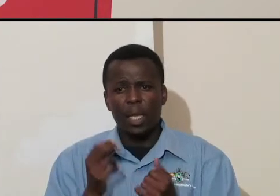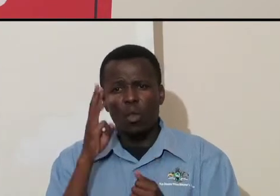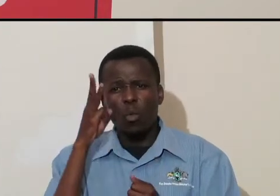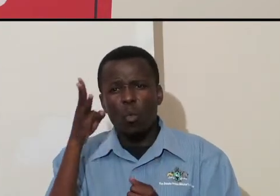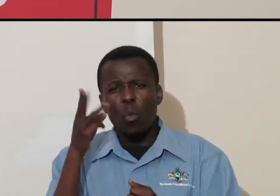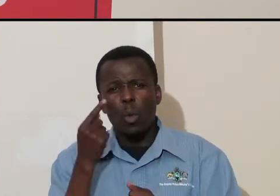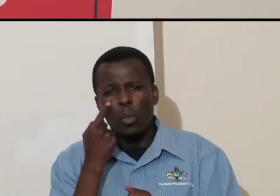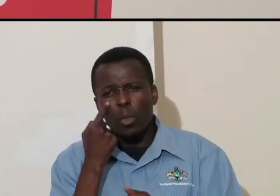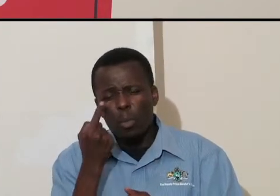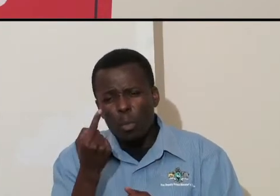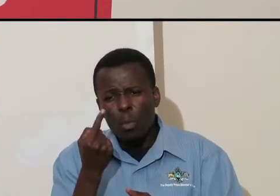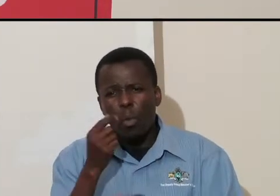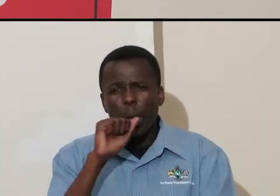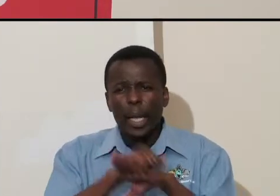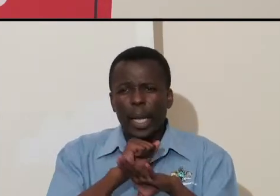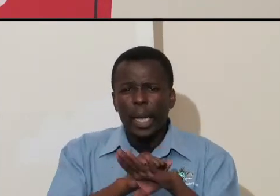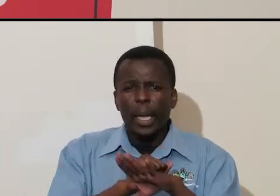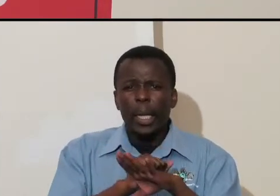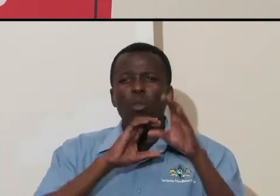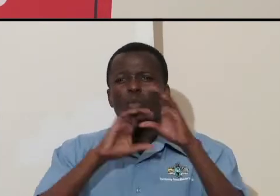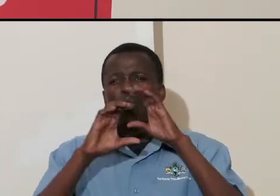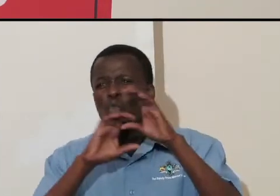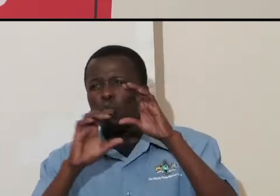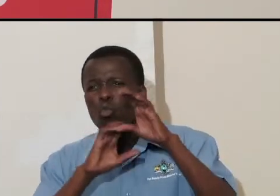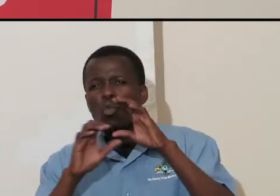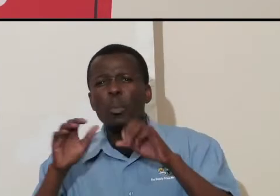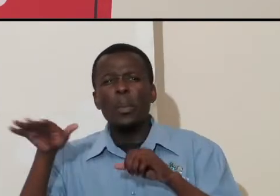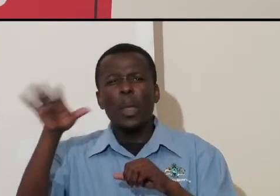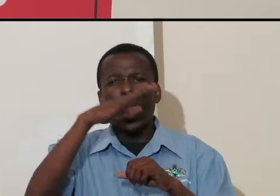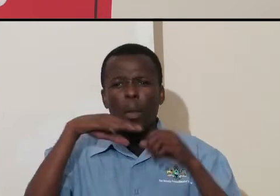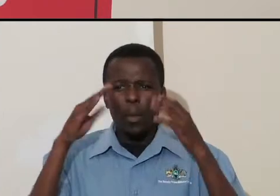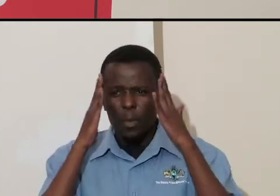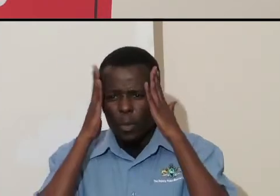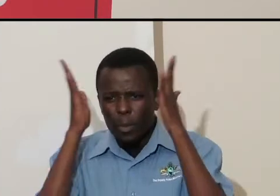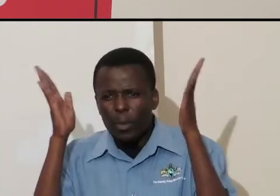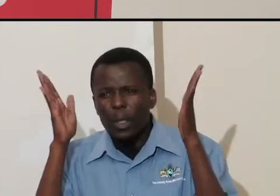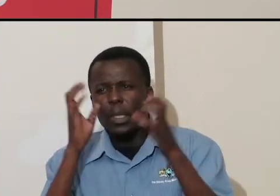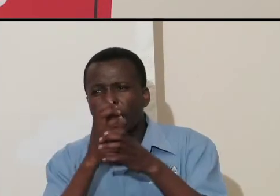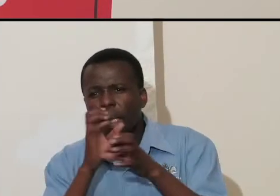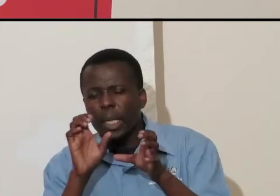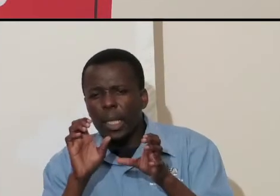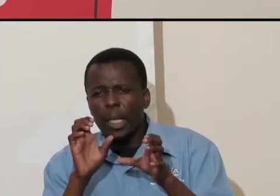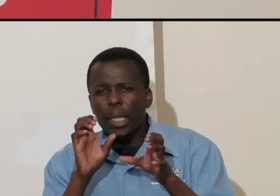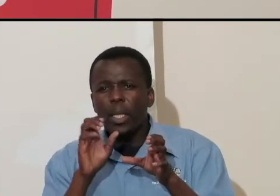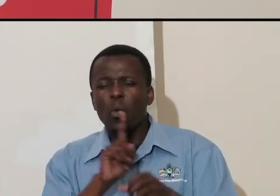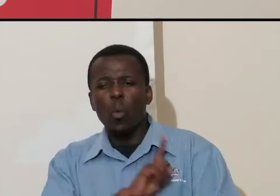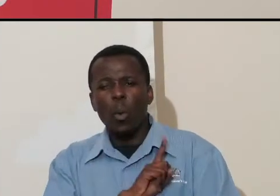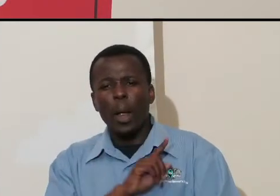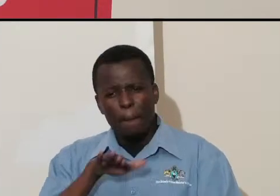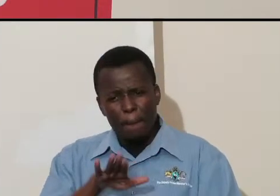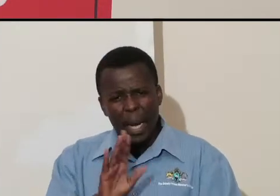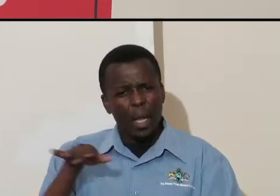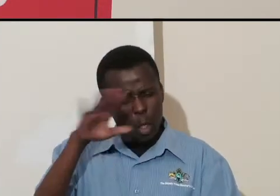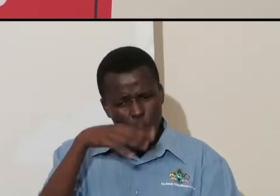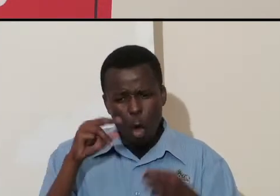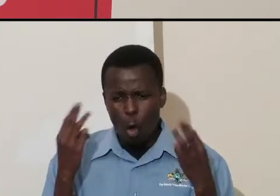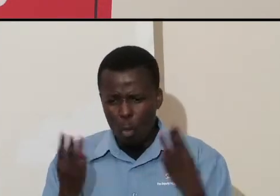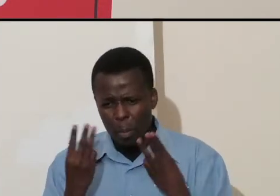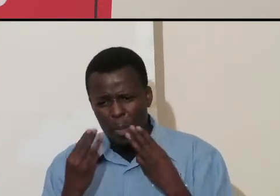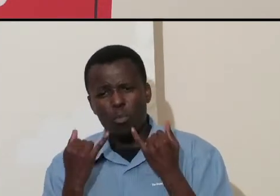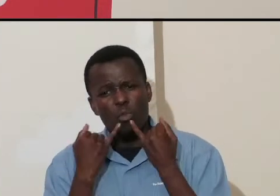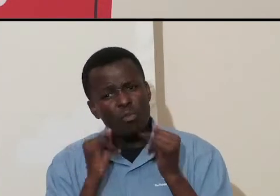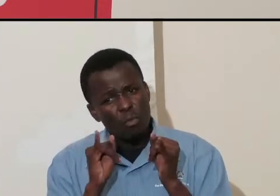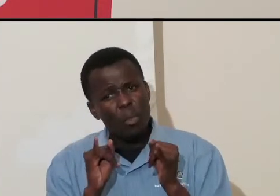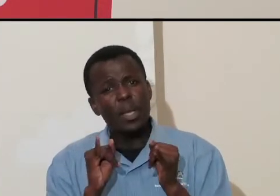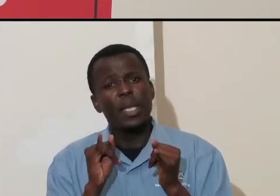expanded communication across the nation to make sure that everybody can get to the